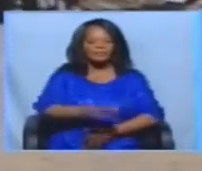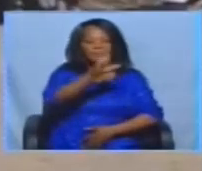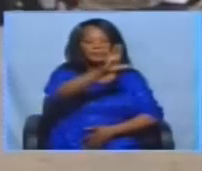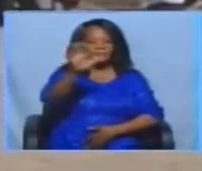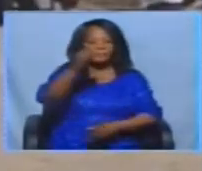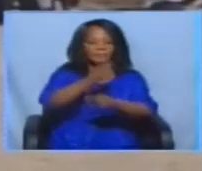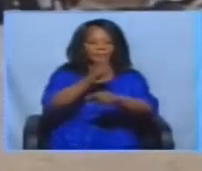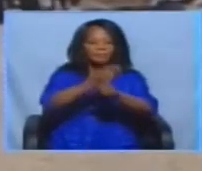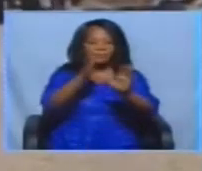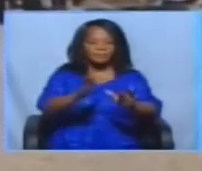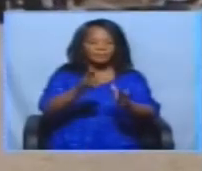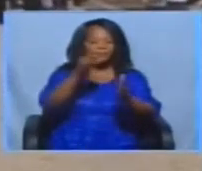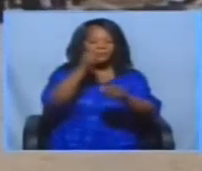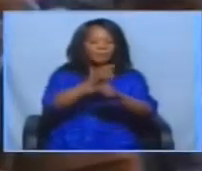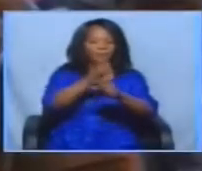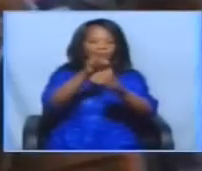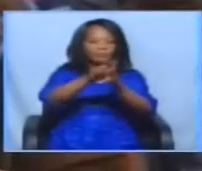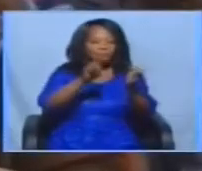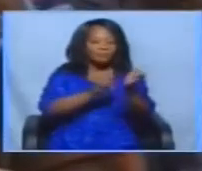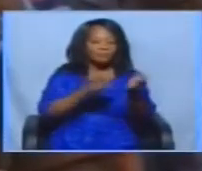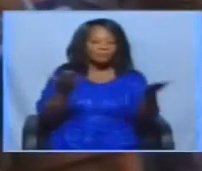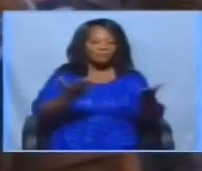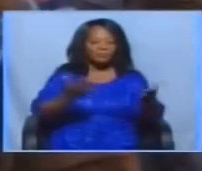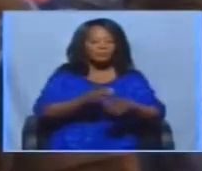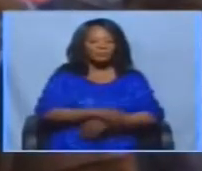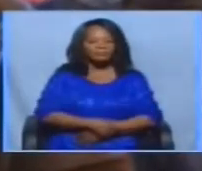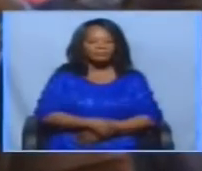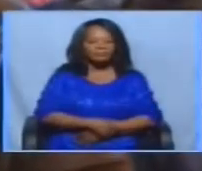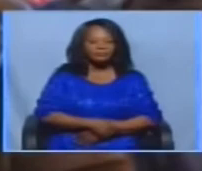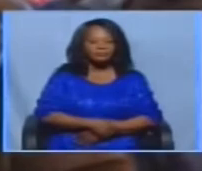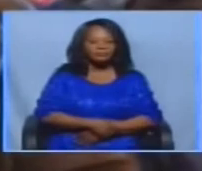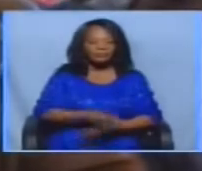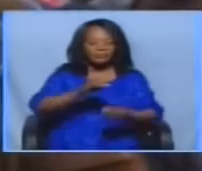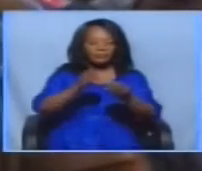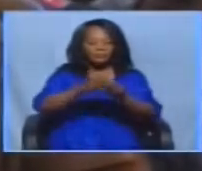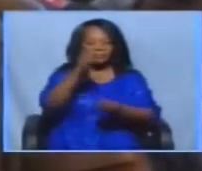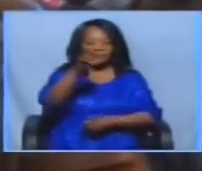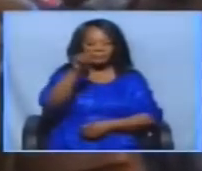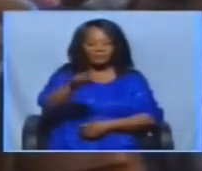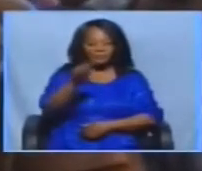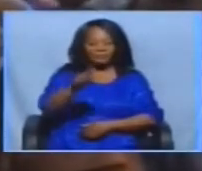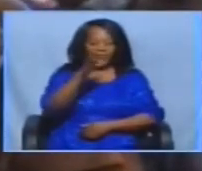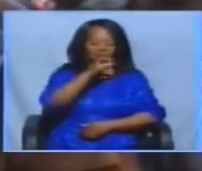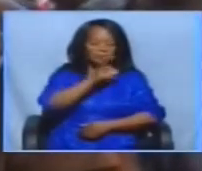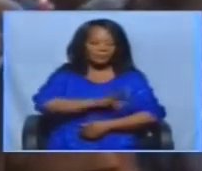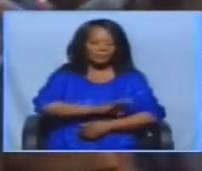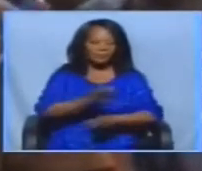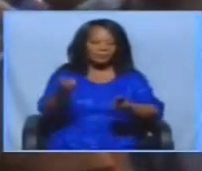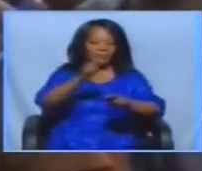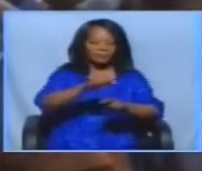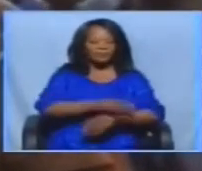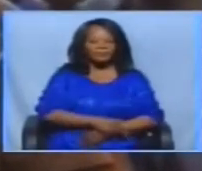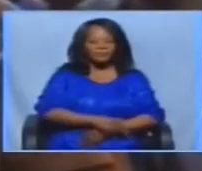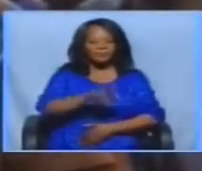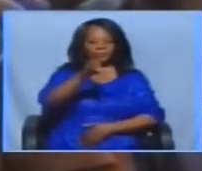workers have not reported for work today. Our demands are, number one, we want salary increment of 35% of current